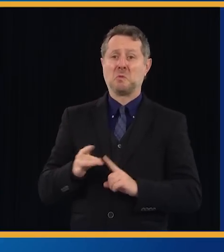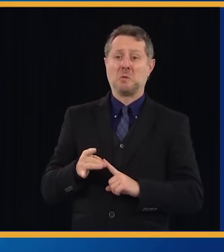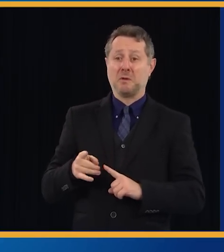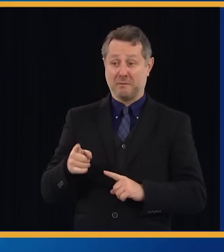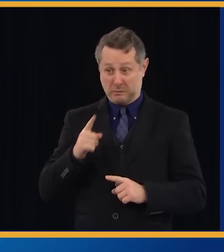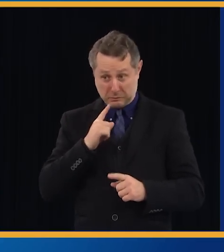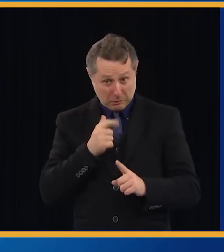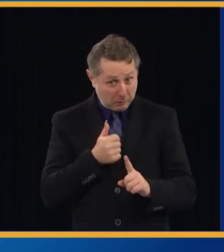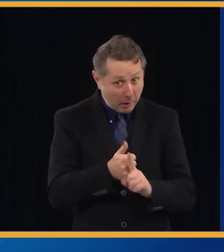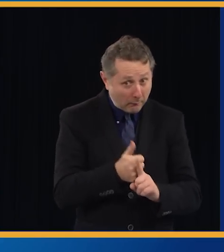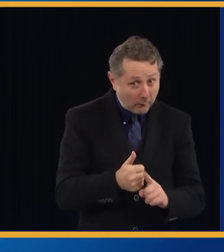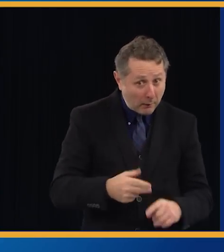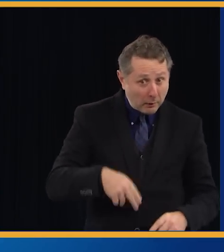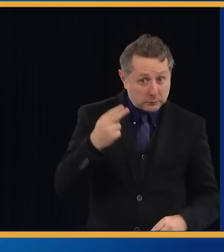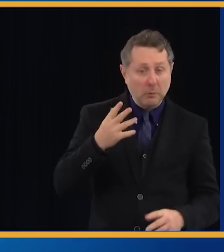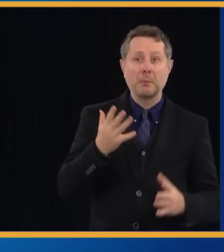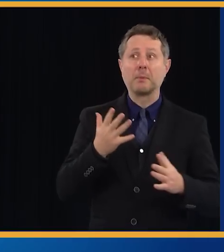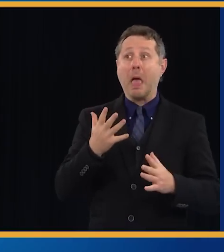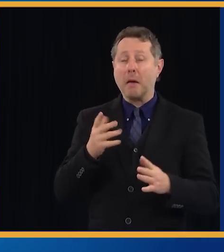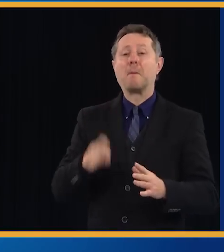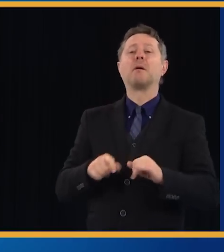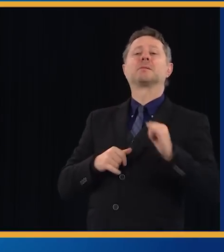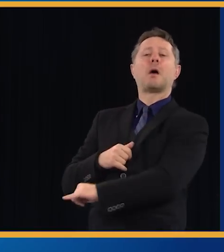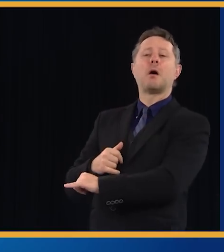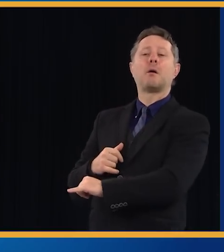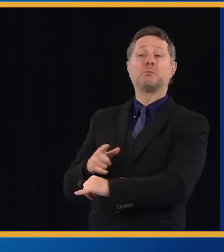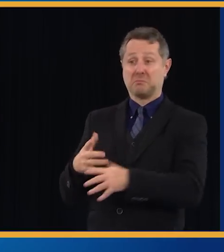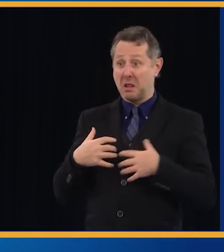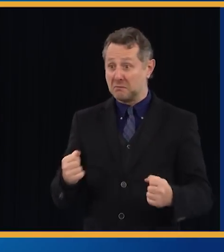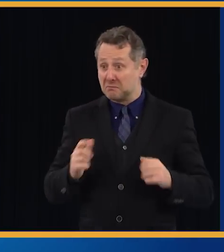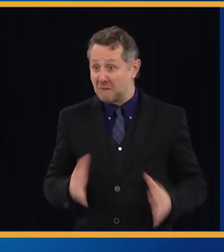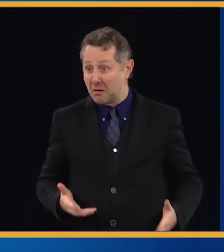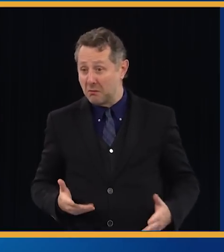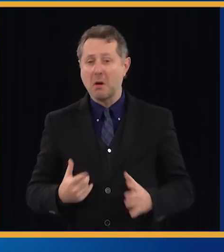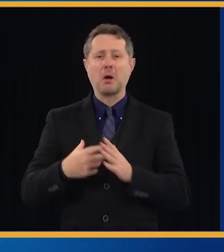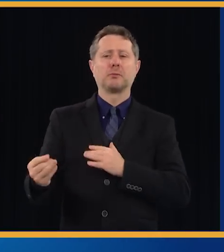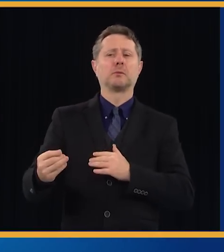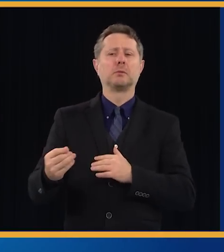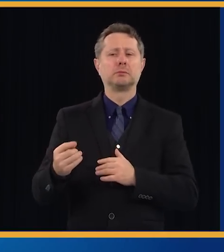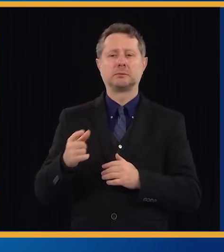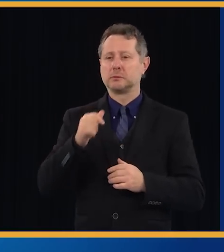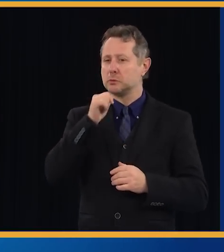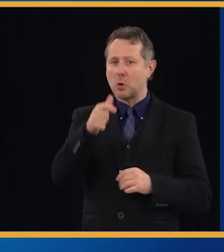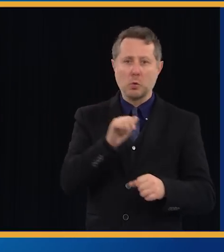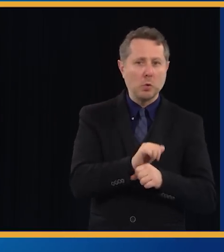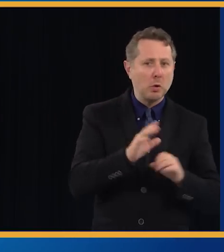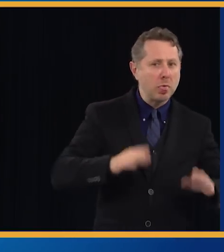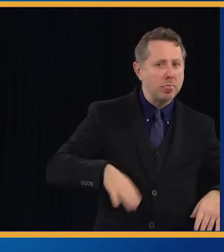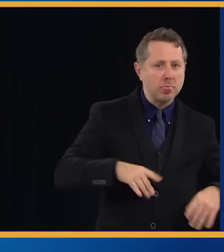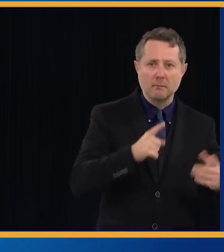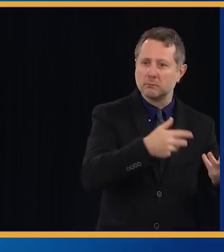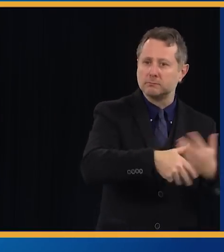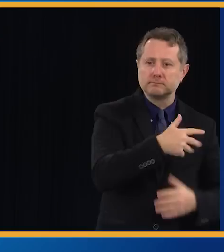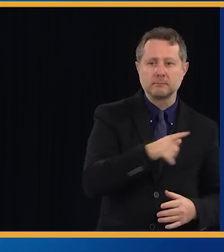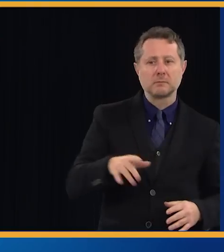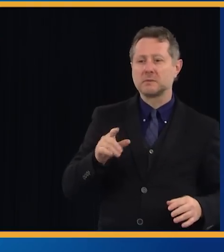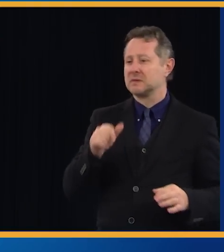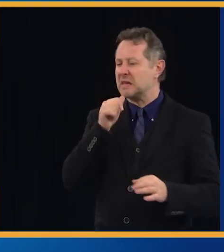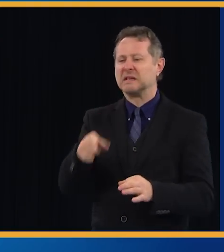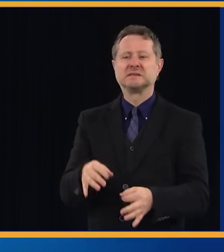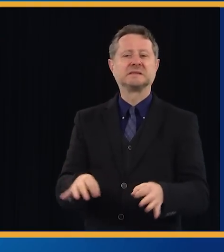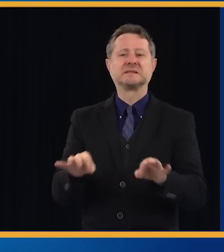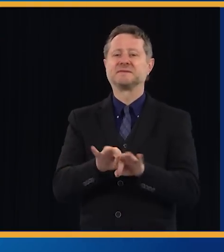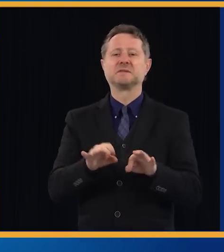outside. These are people who were not at work, so they're probably not essential workers, okay? So that has to